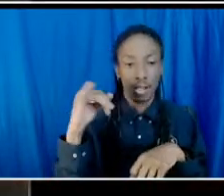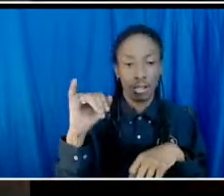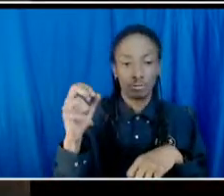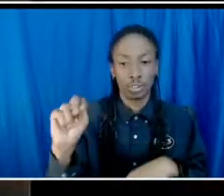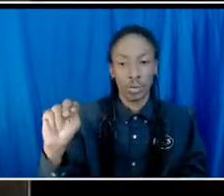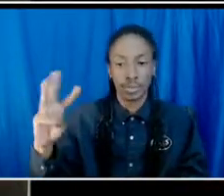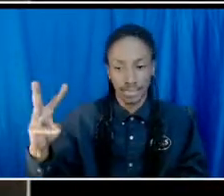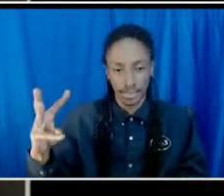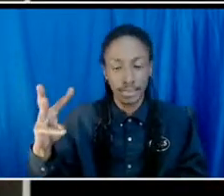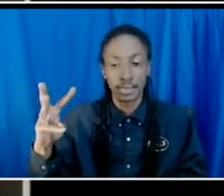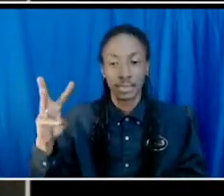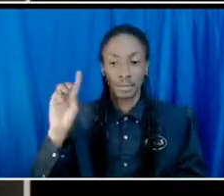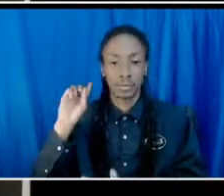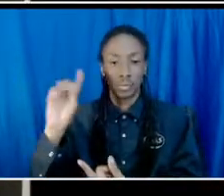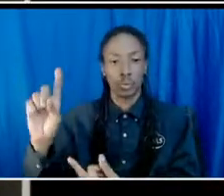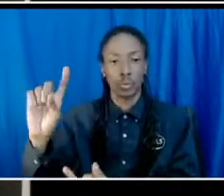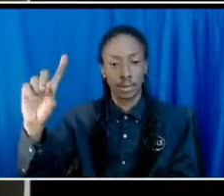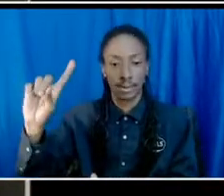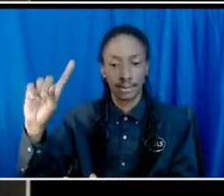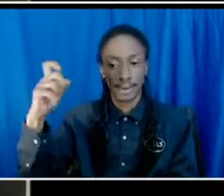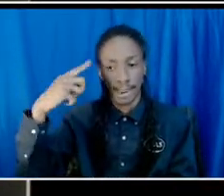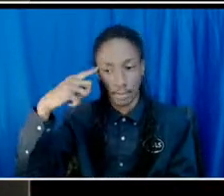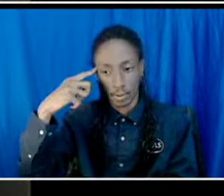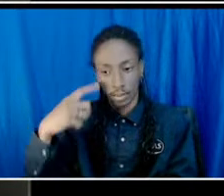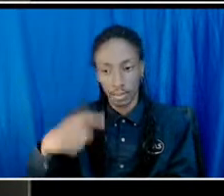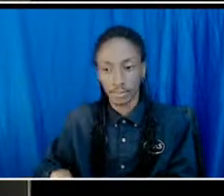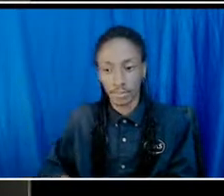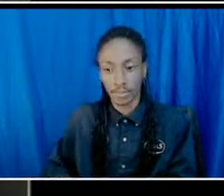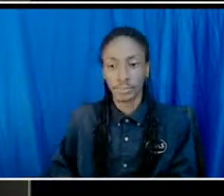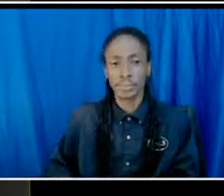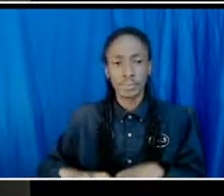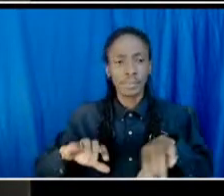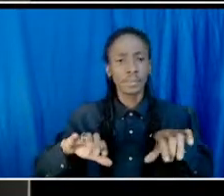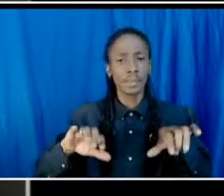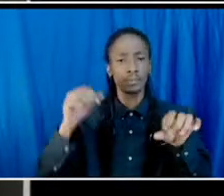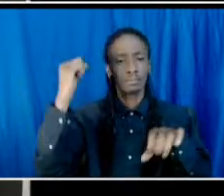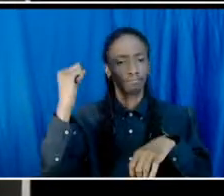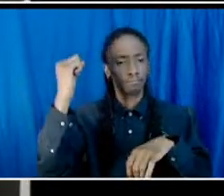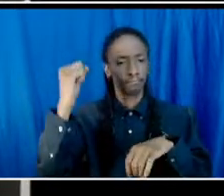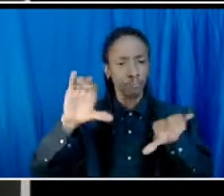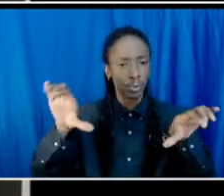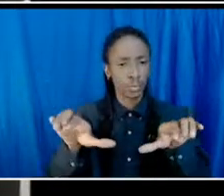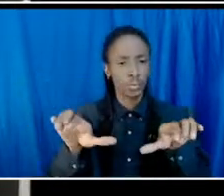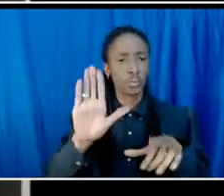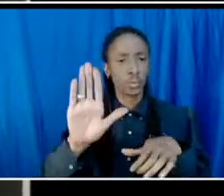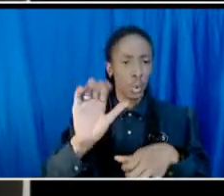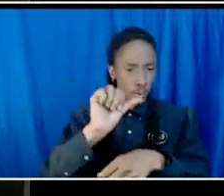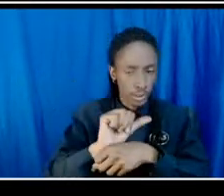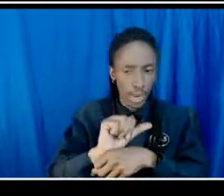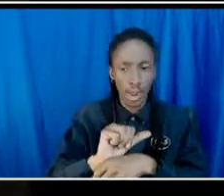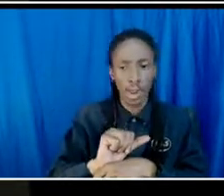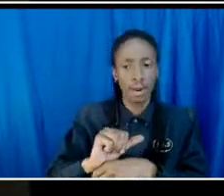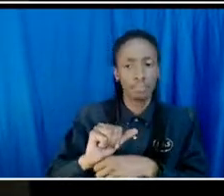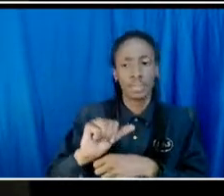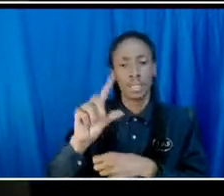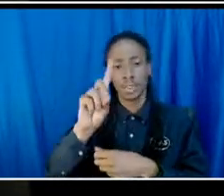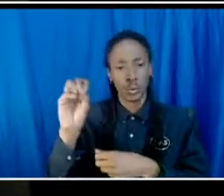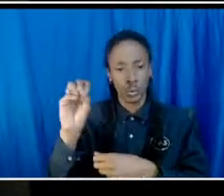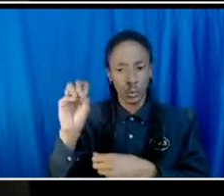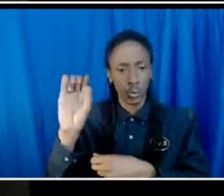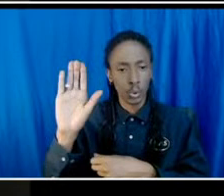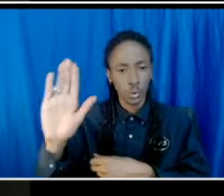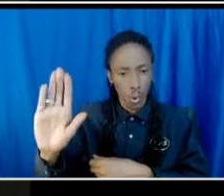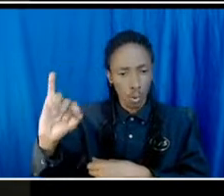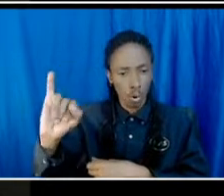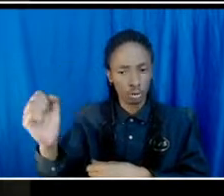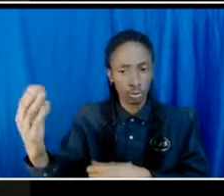your job! Do your job! Do your job! Do your job! Do your job! Live in D.C.,